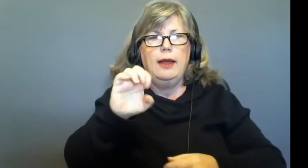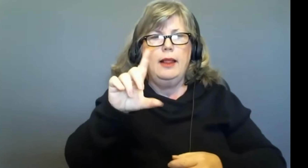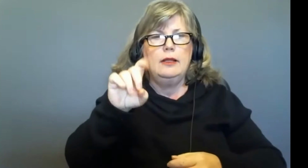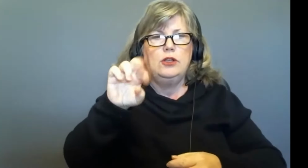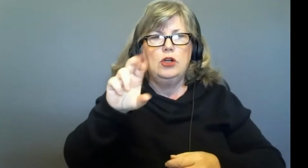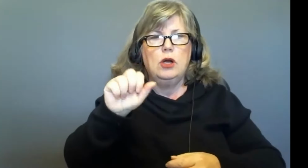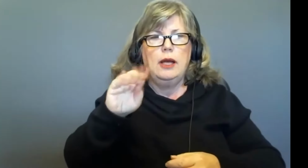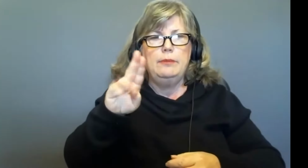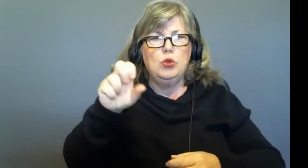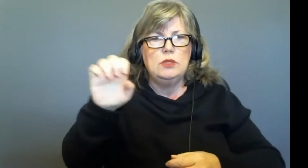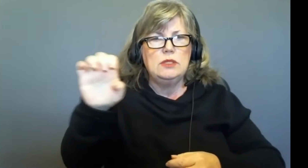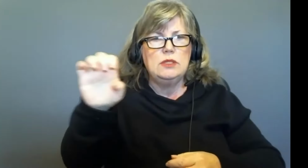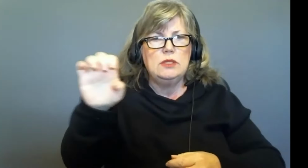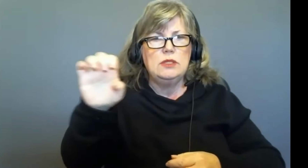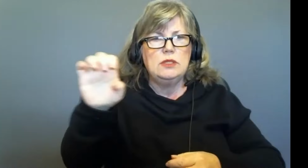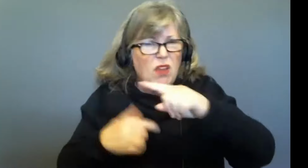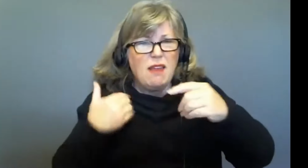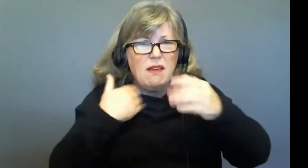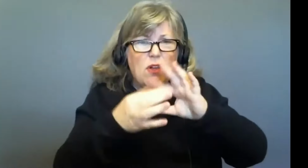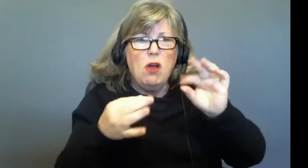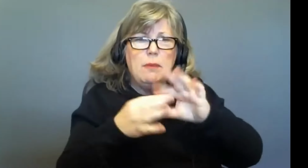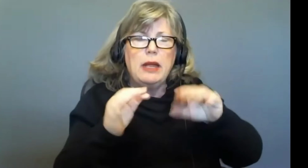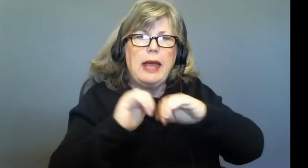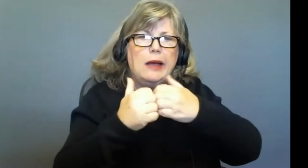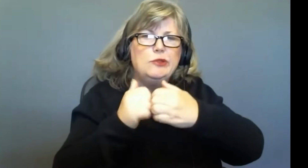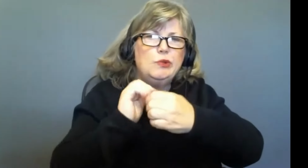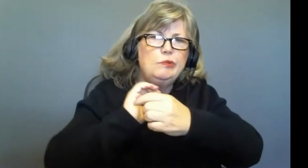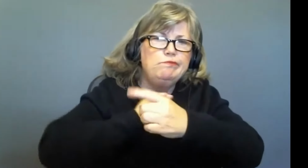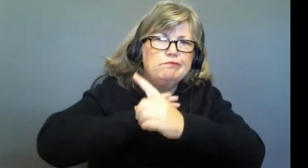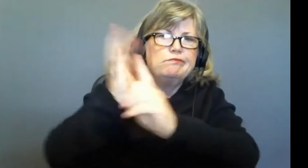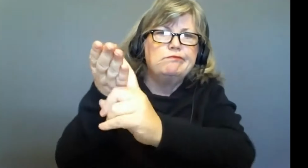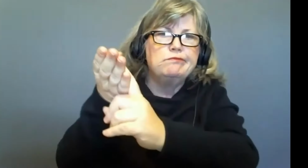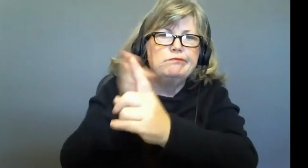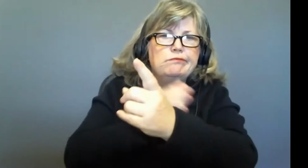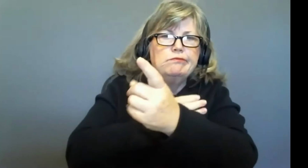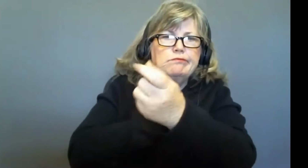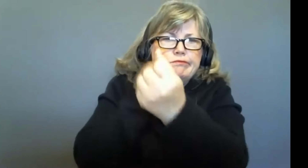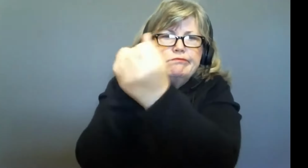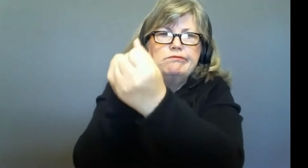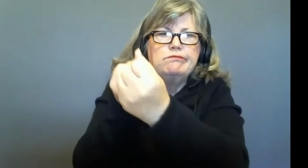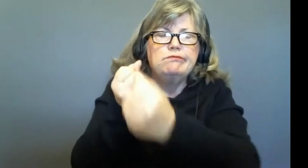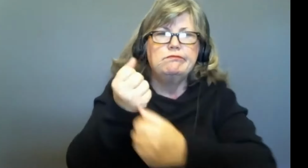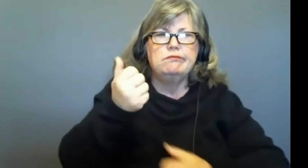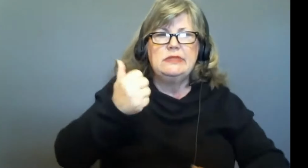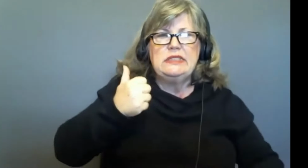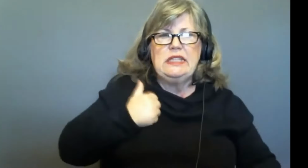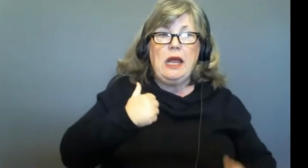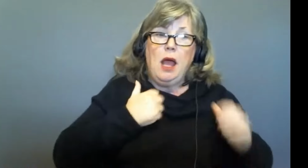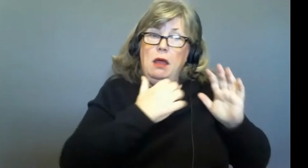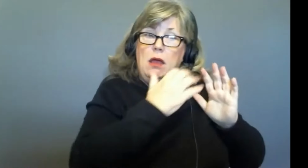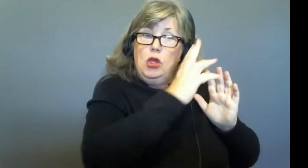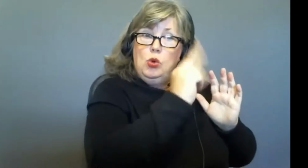panel members around that and how that might influence or be included within the convention or moving